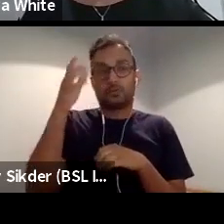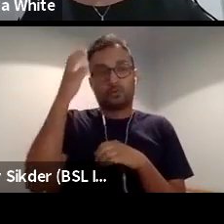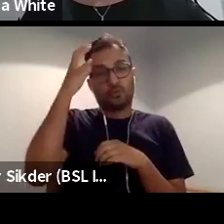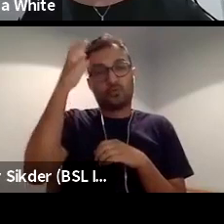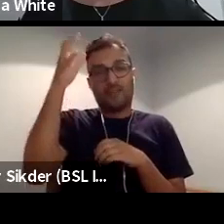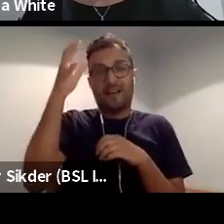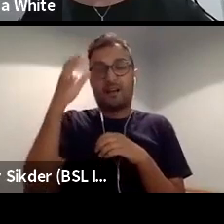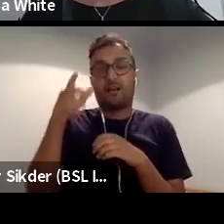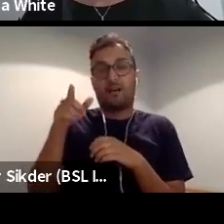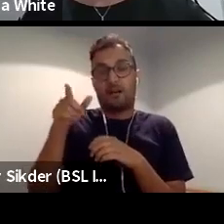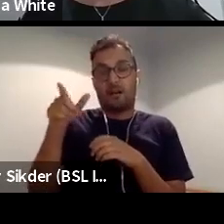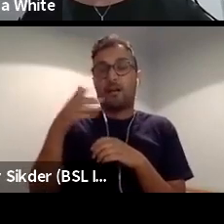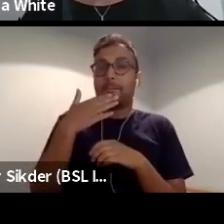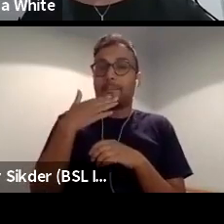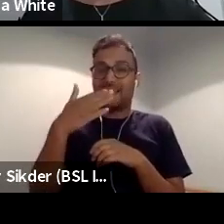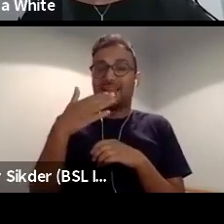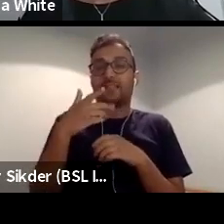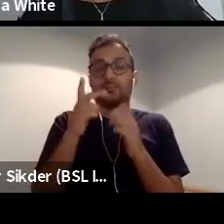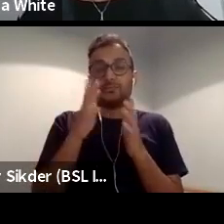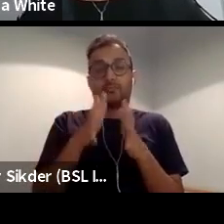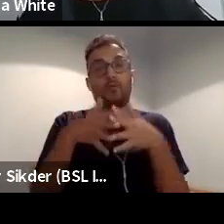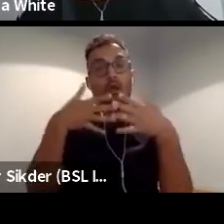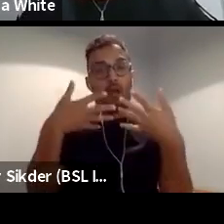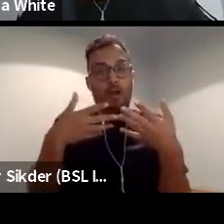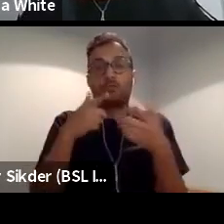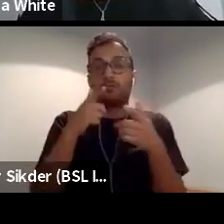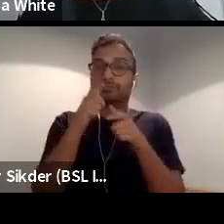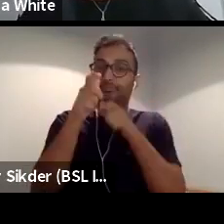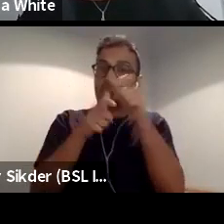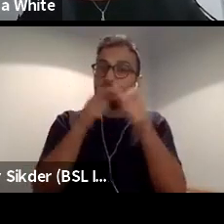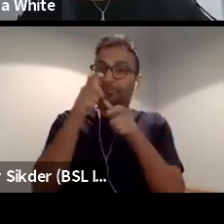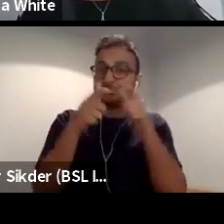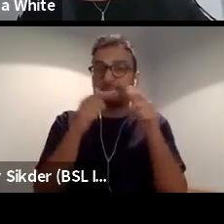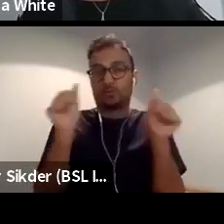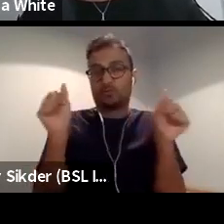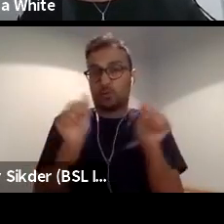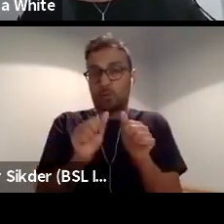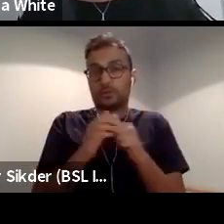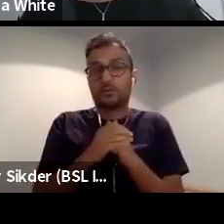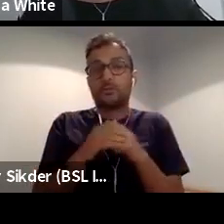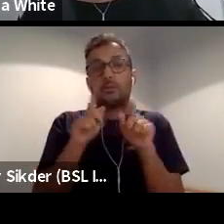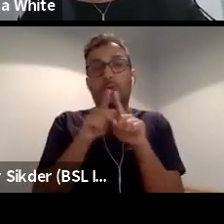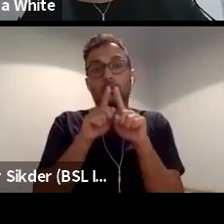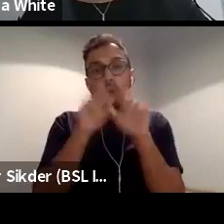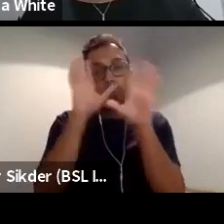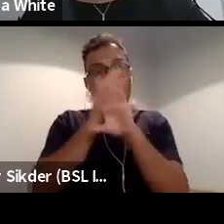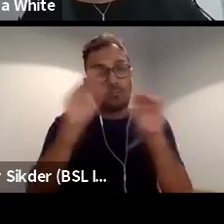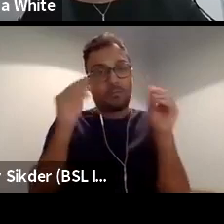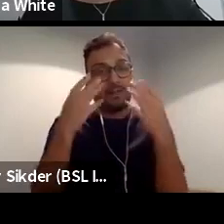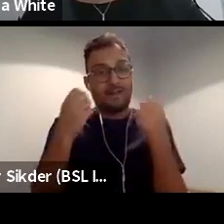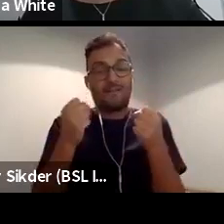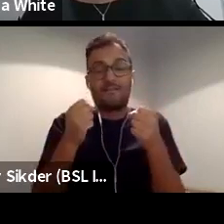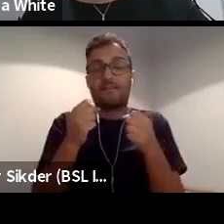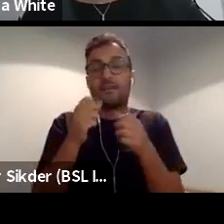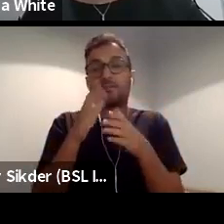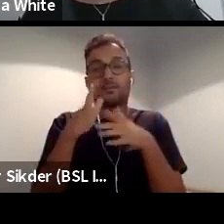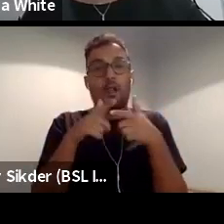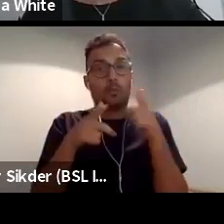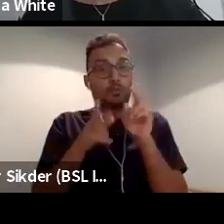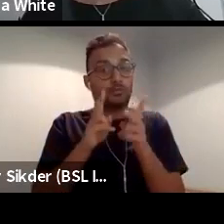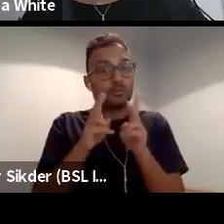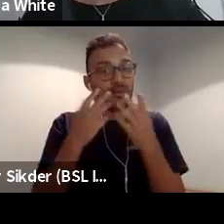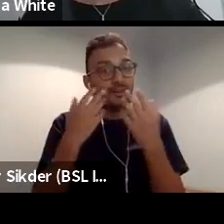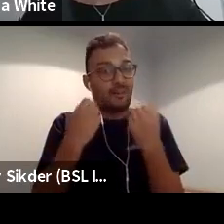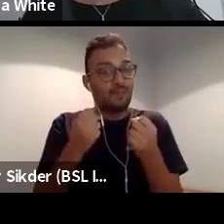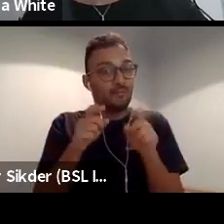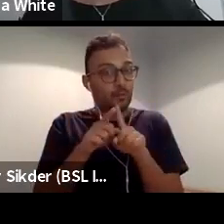with a short recitation of the Quran. And just to inform everybody, we do have British Sign Language interpreters who will be